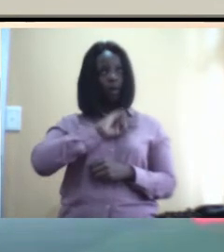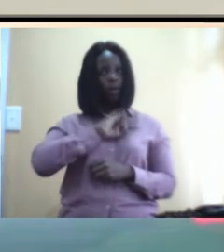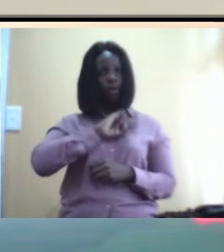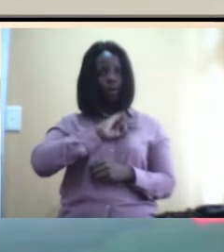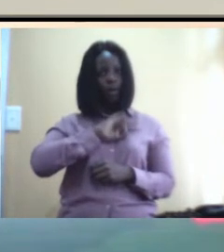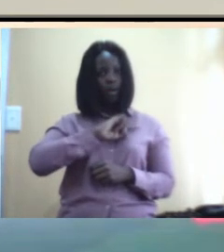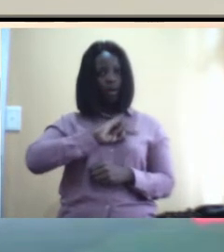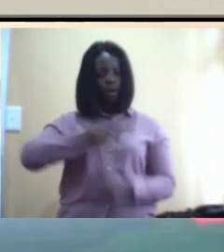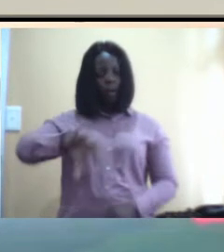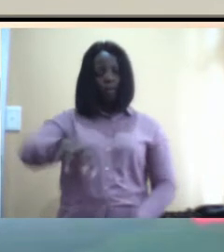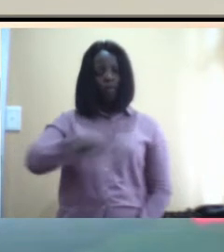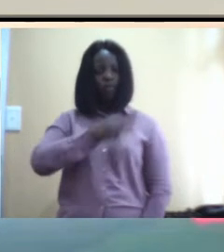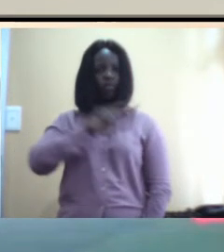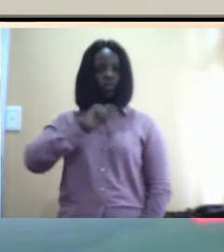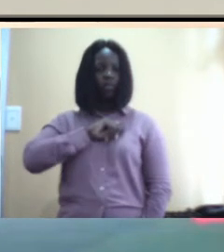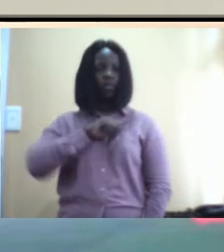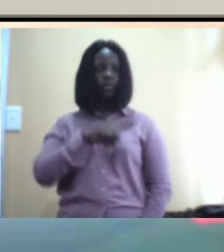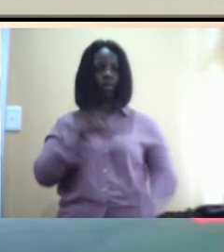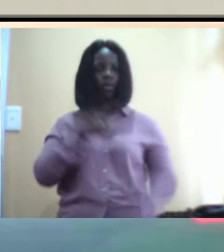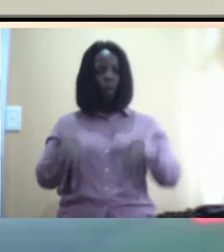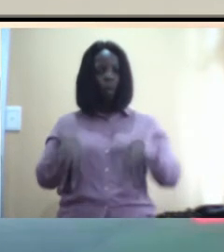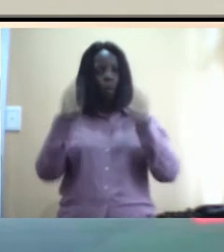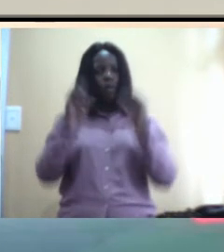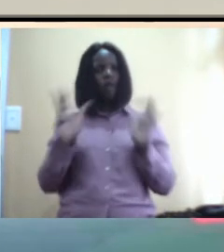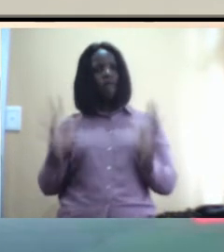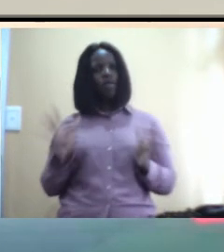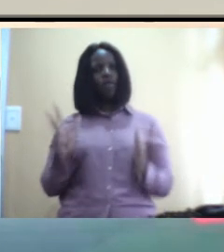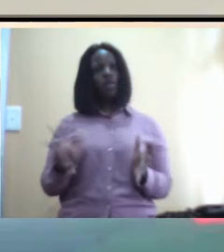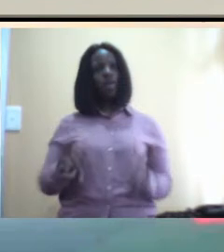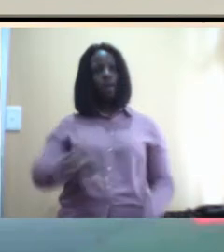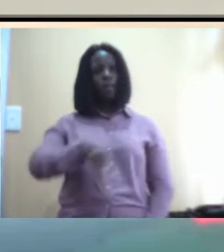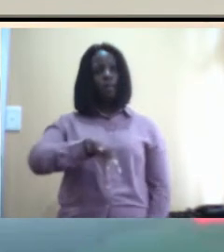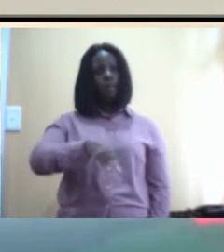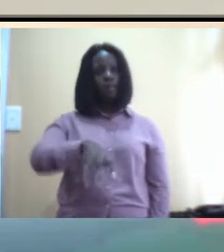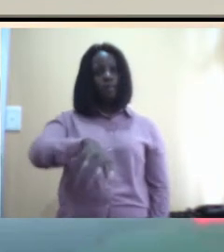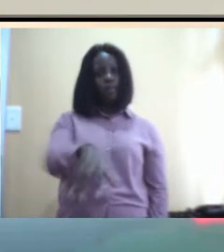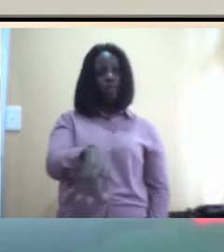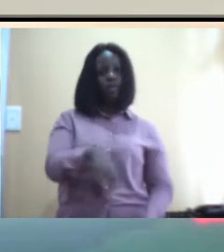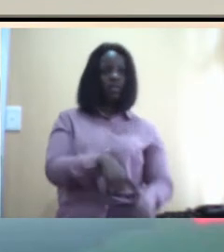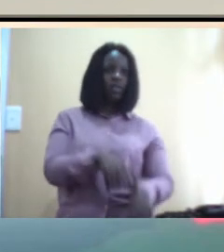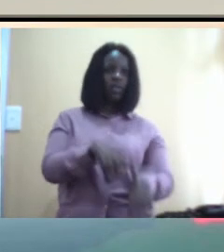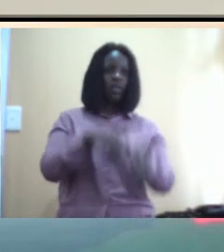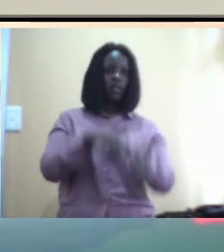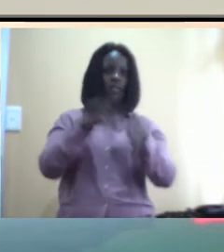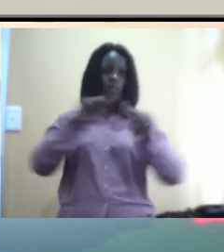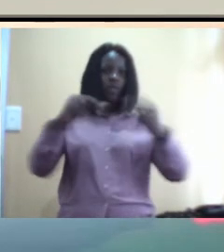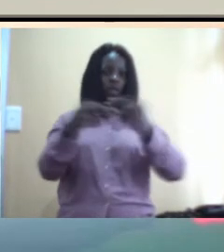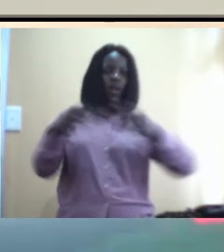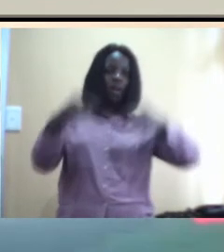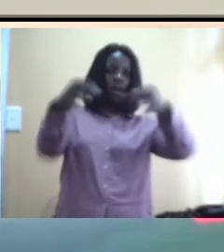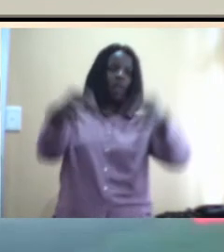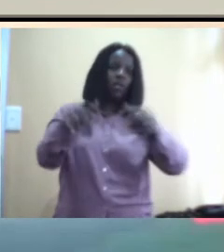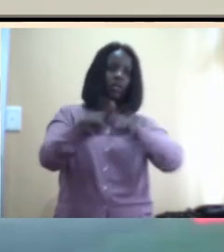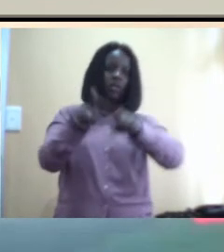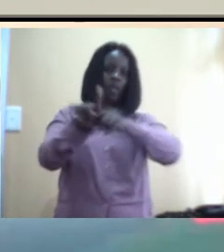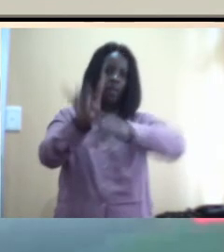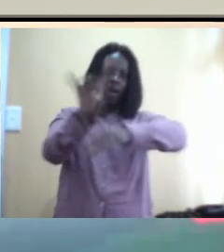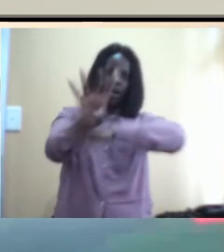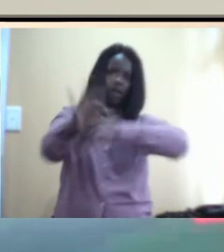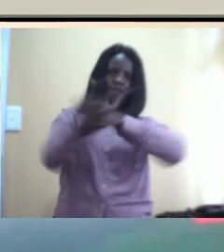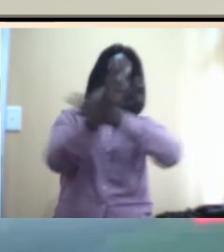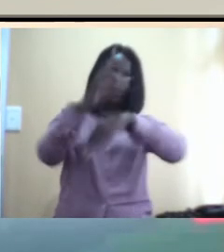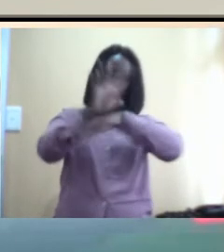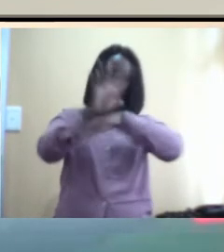the province of KwaZulu-Natal hosted its provincial leg of the National Extension and Advisory Service Summit and